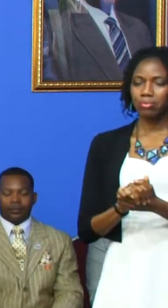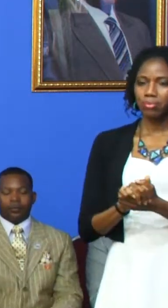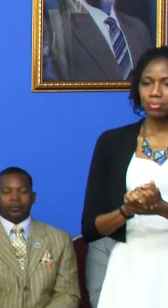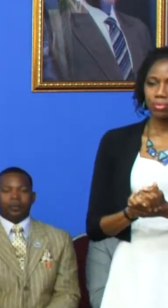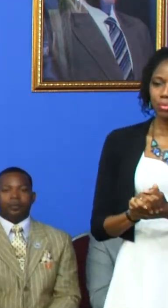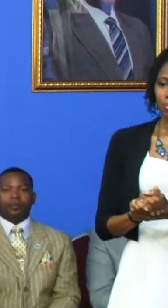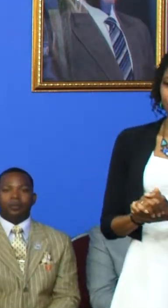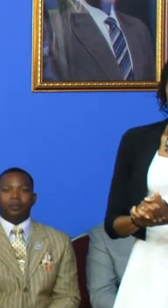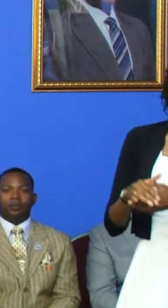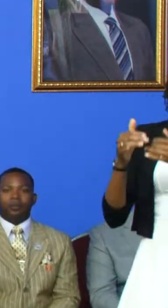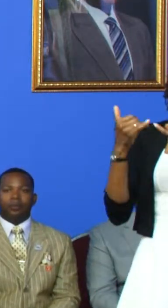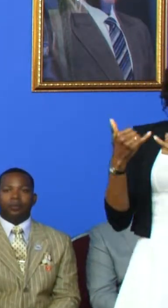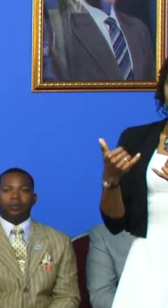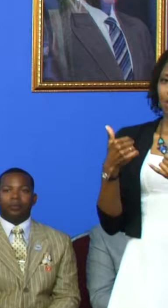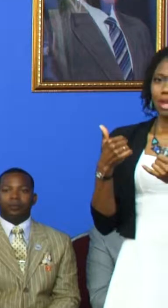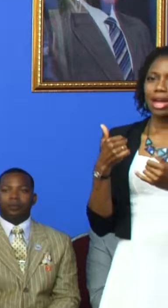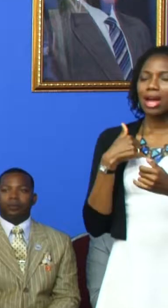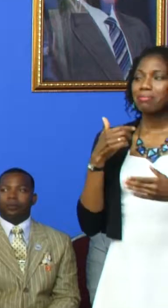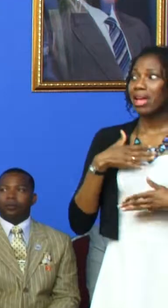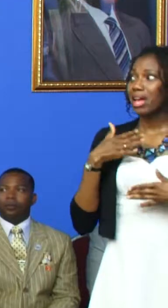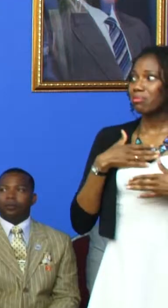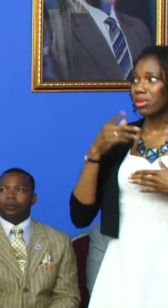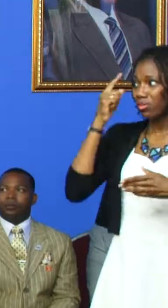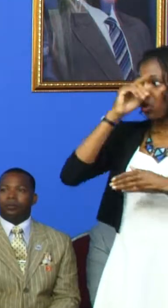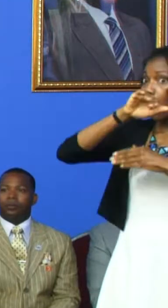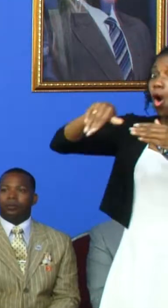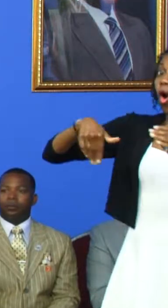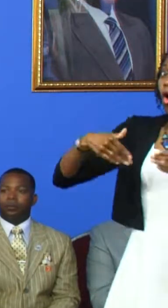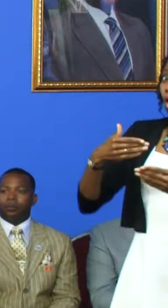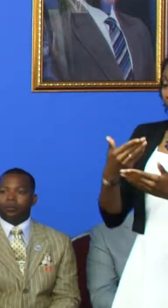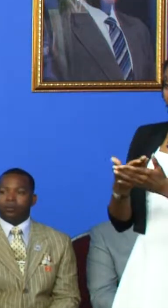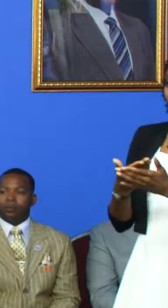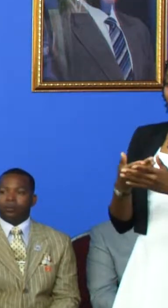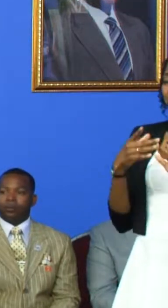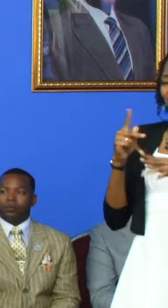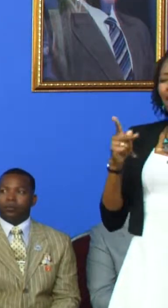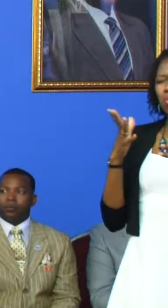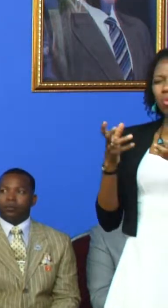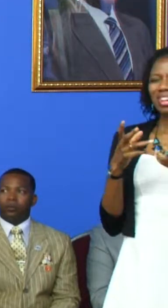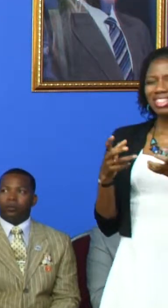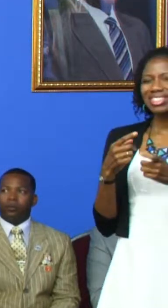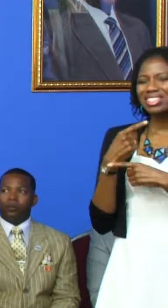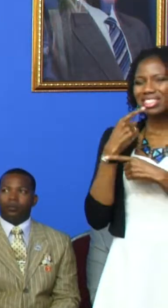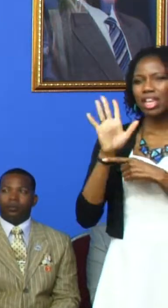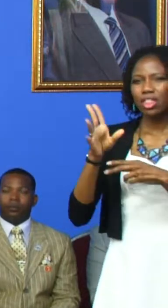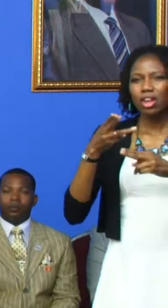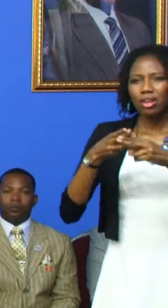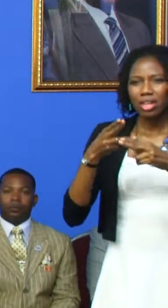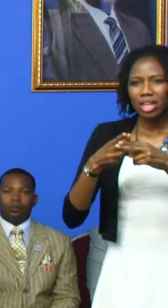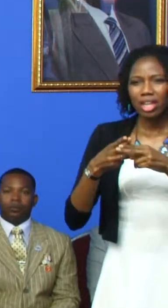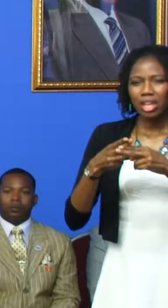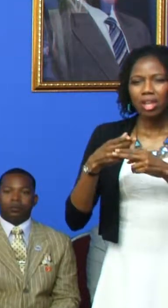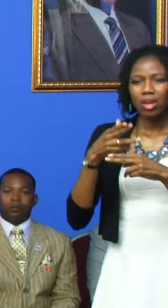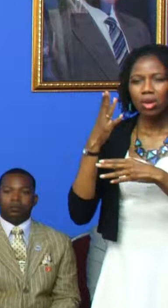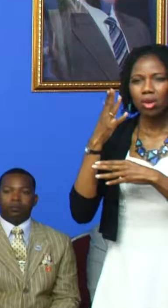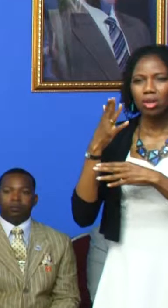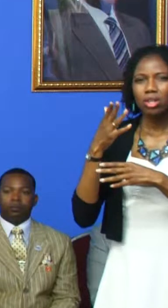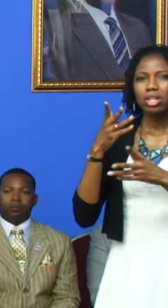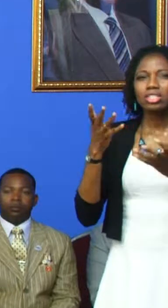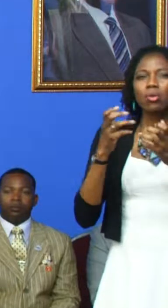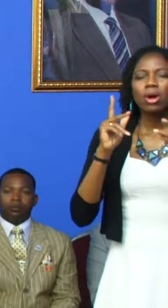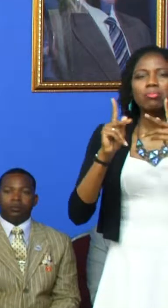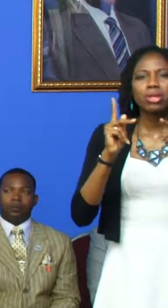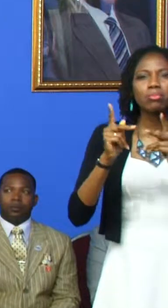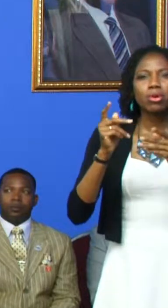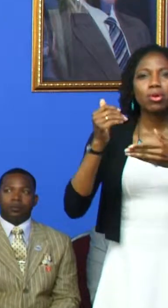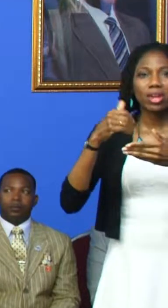And I raised them, we're happy for everybody, but I wanted to raise them as special significant people in radio land,